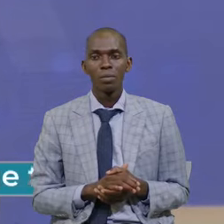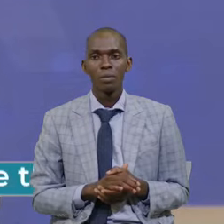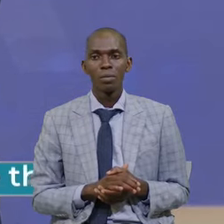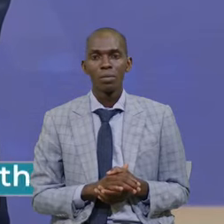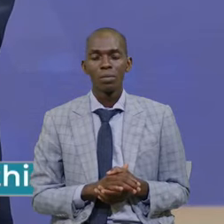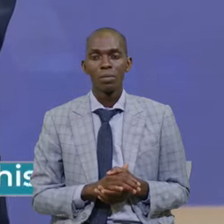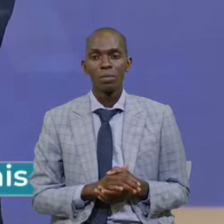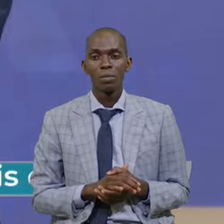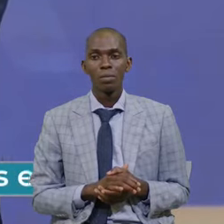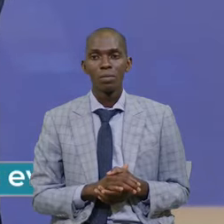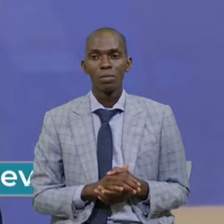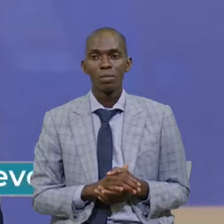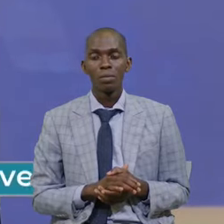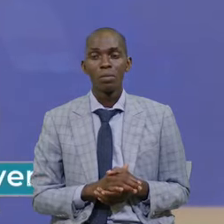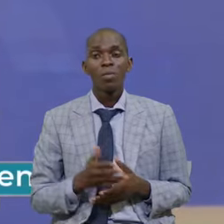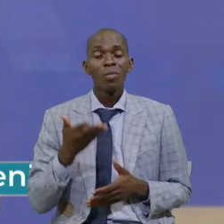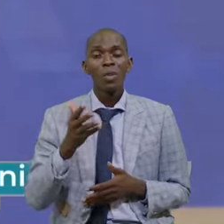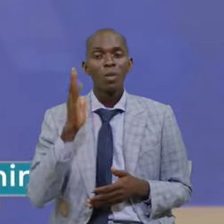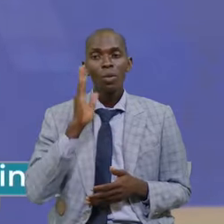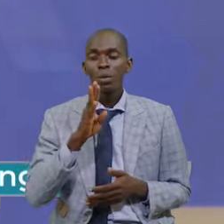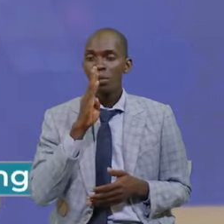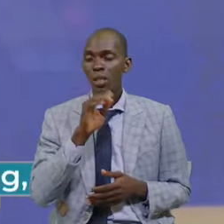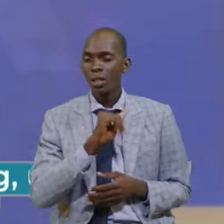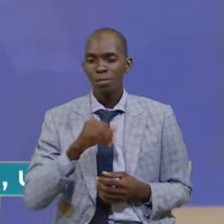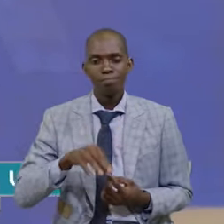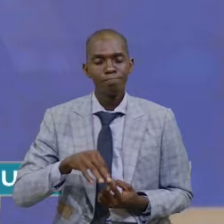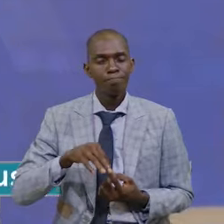There'll be a special online banquet